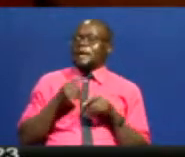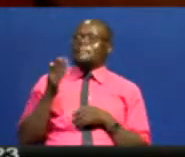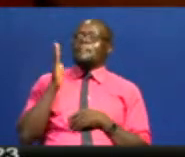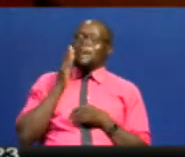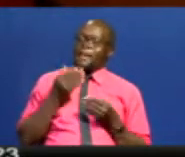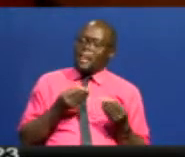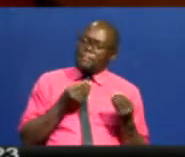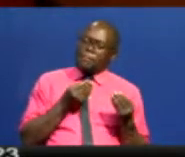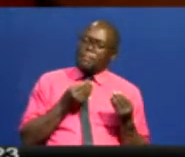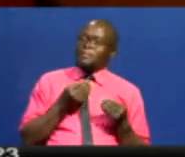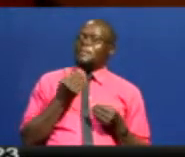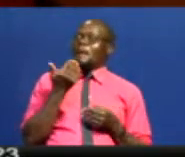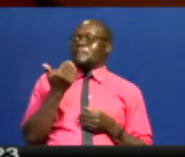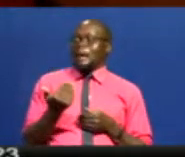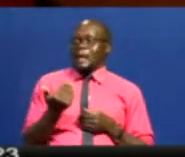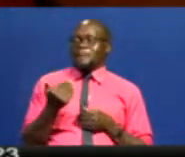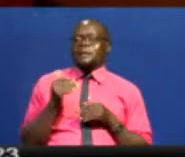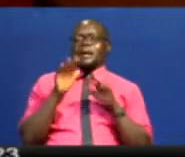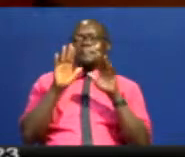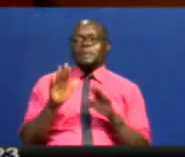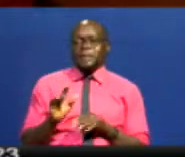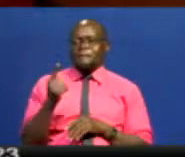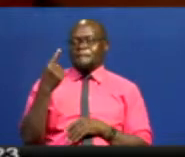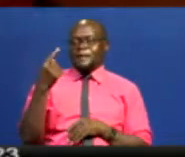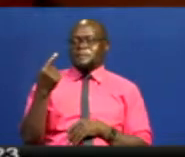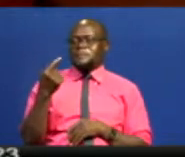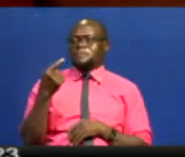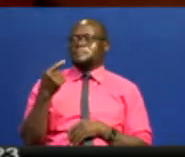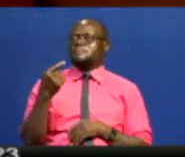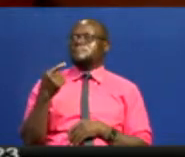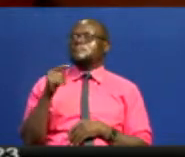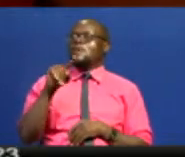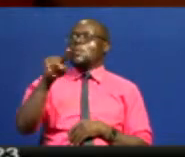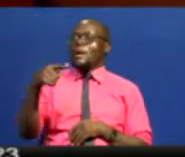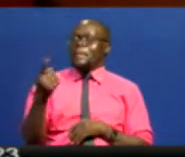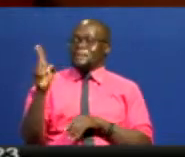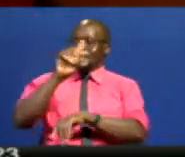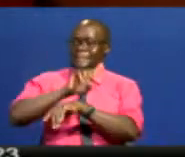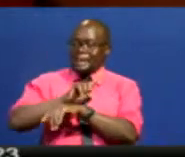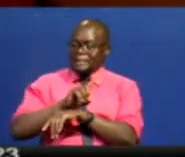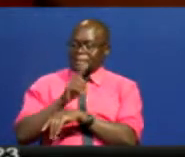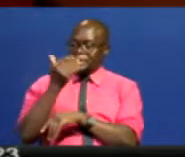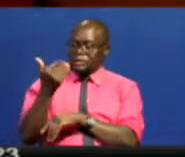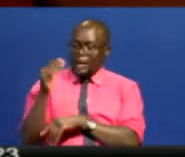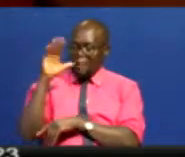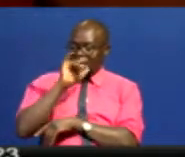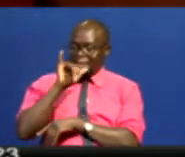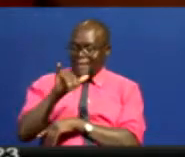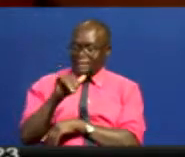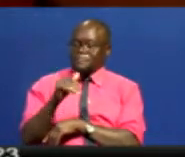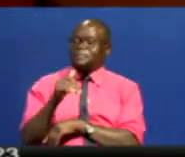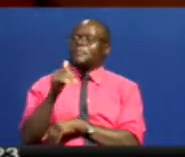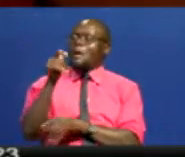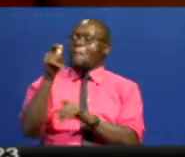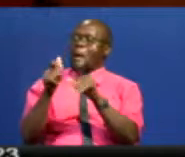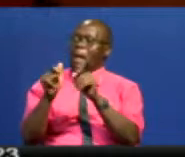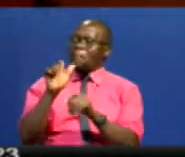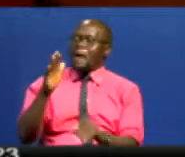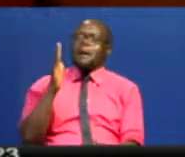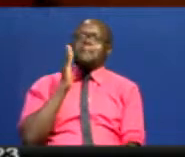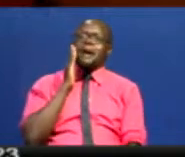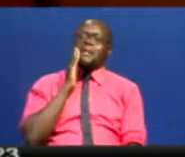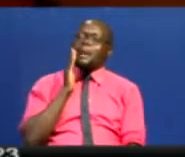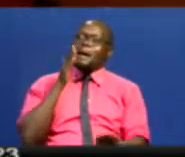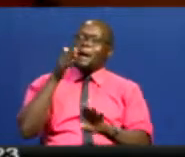is the most important one, particularly in the first 1,000 days. If a child misses that milk from the mother, and then